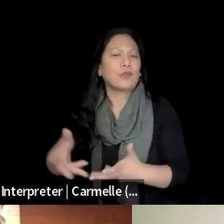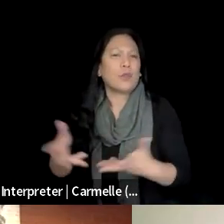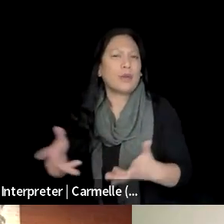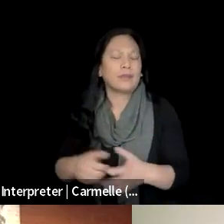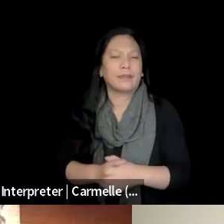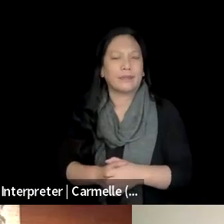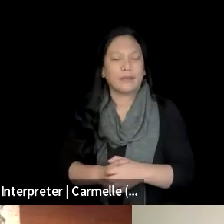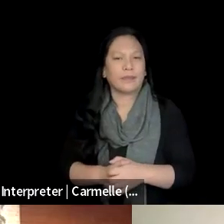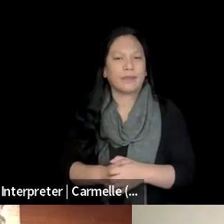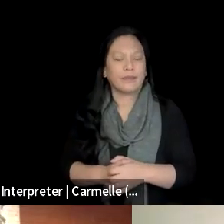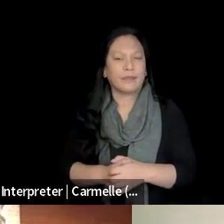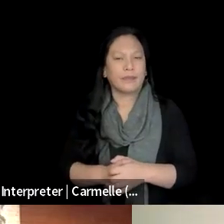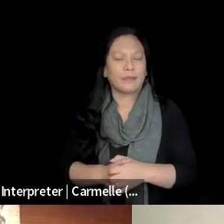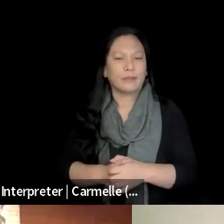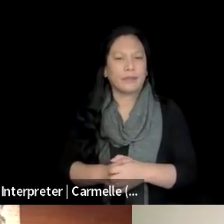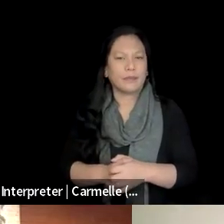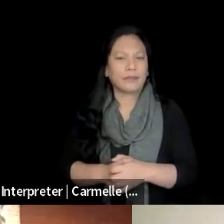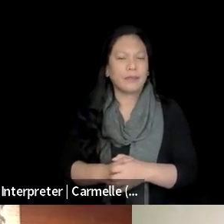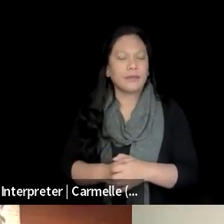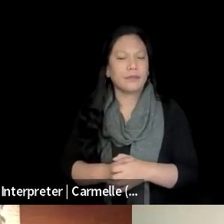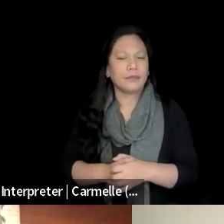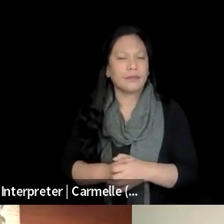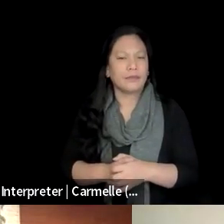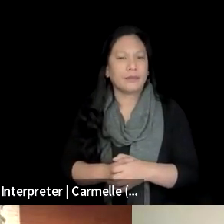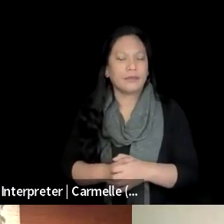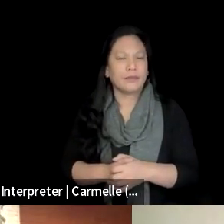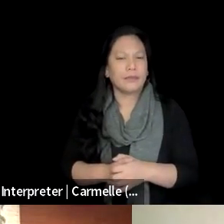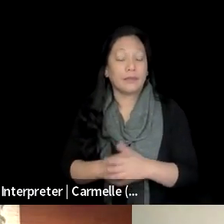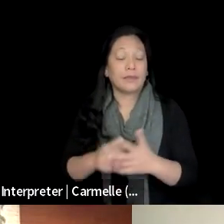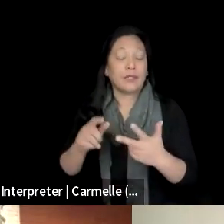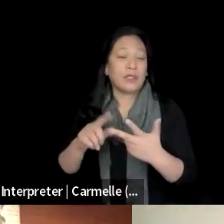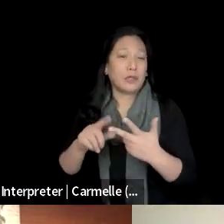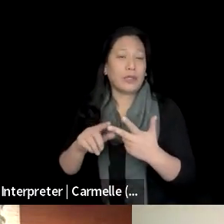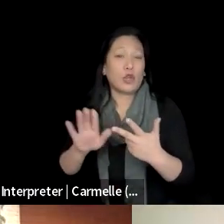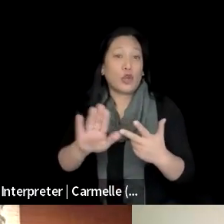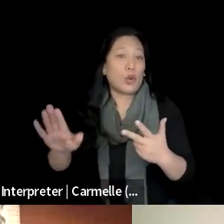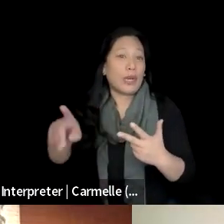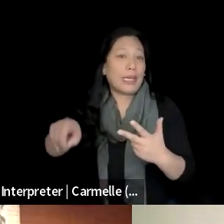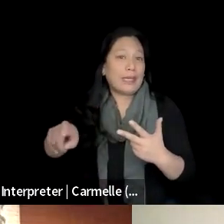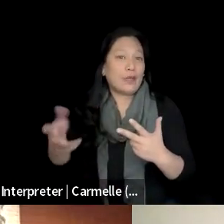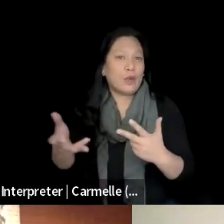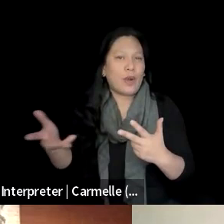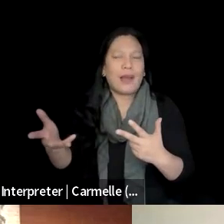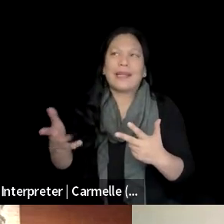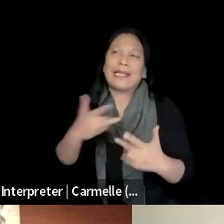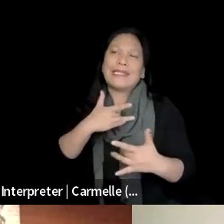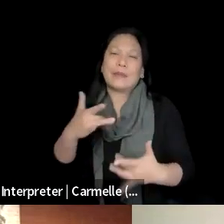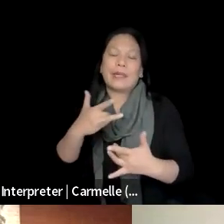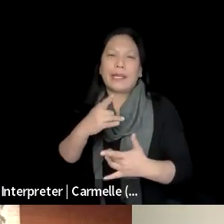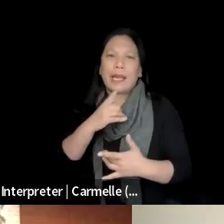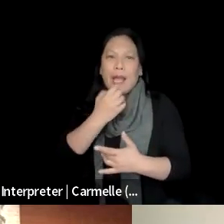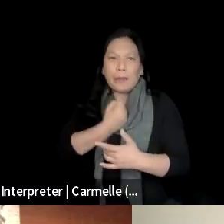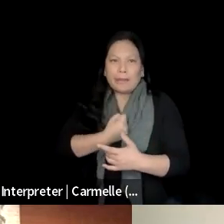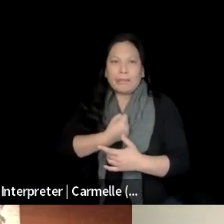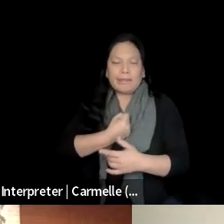uh, and a lot of this is a lot of what fits into that bucket is, I think, a lot of our unspoken stuff, but occasionally